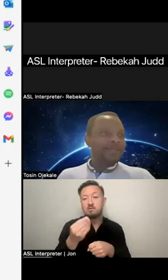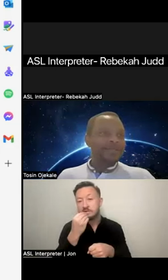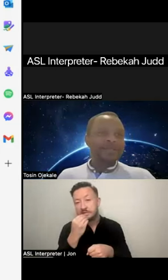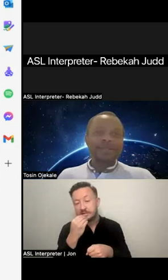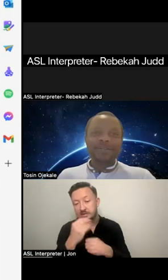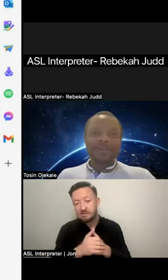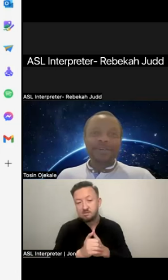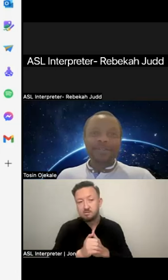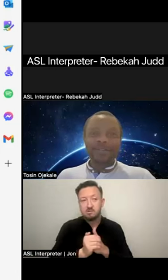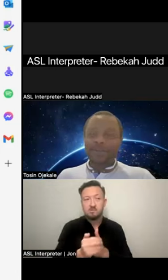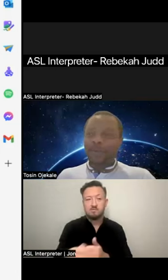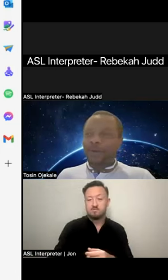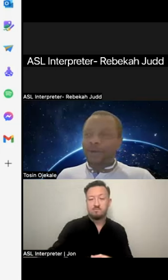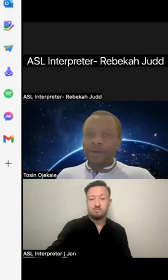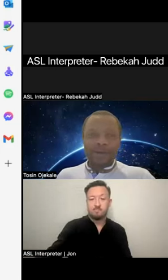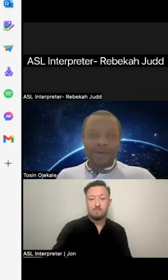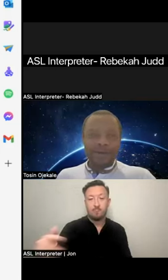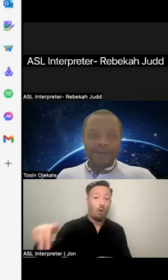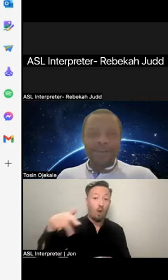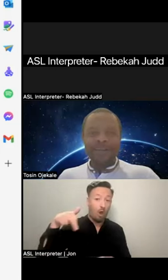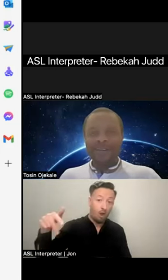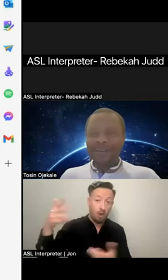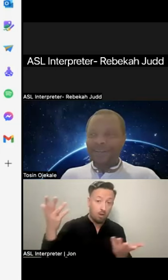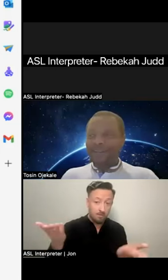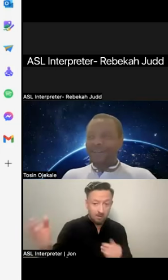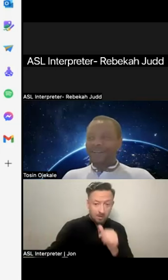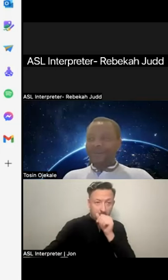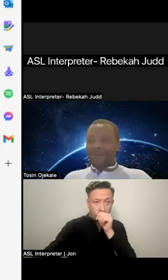snacks, or you just took a walk?